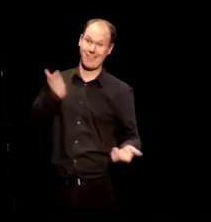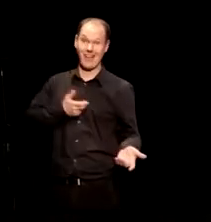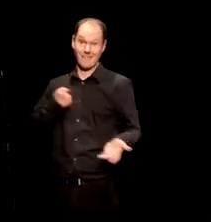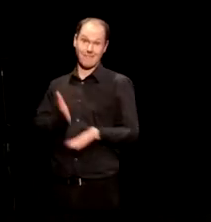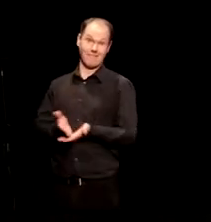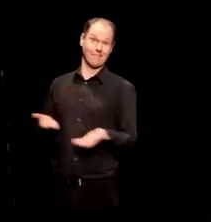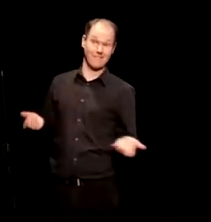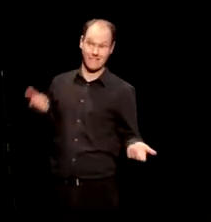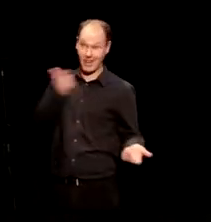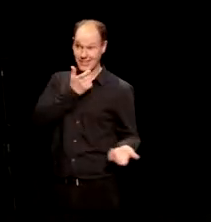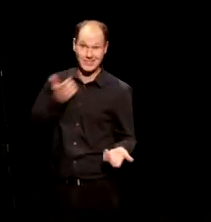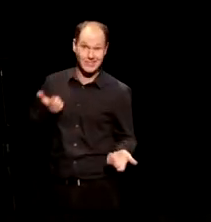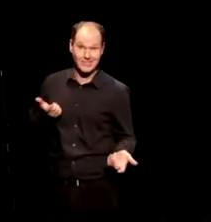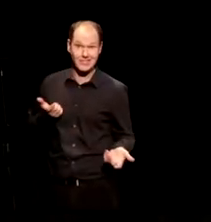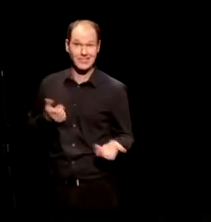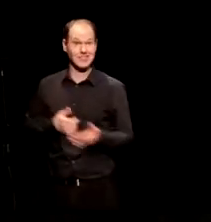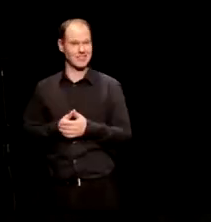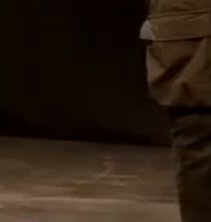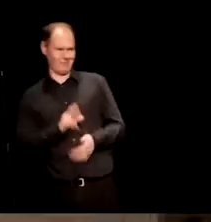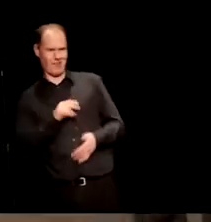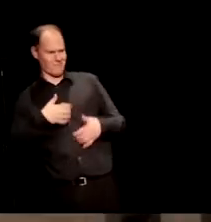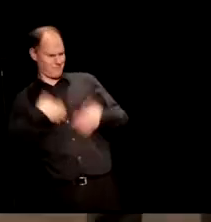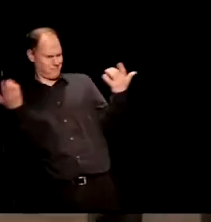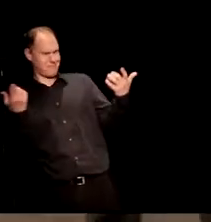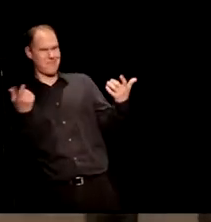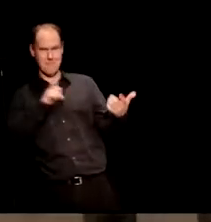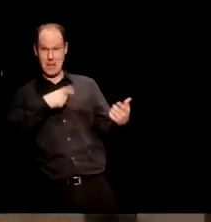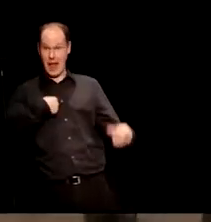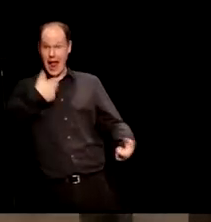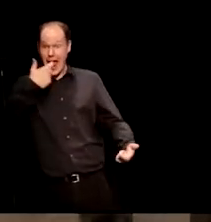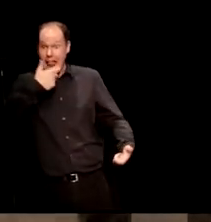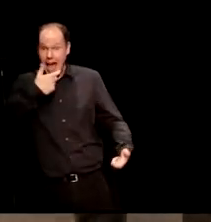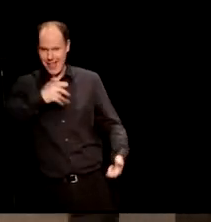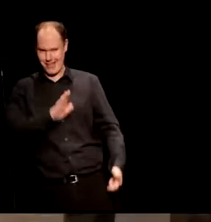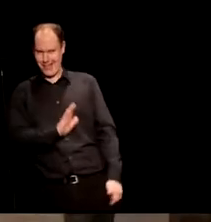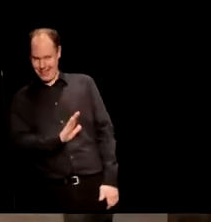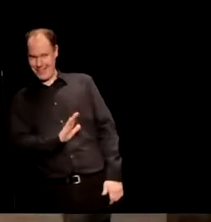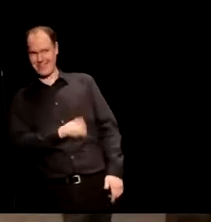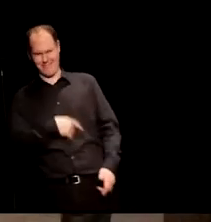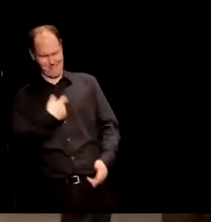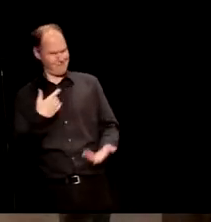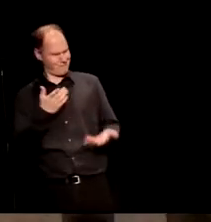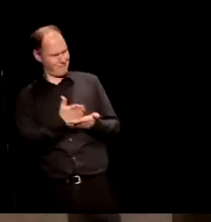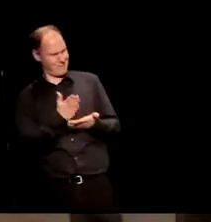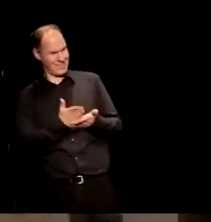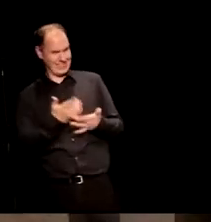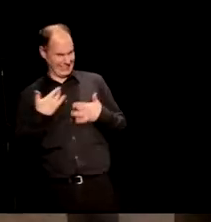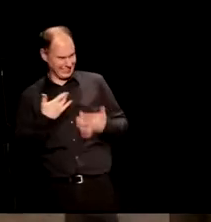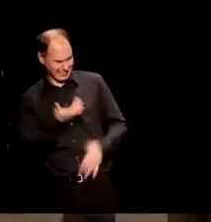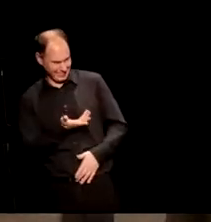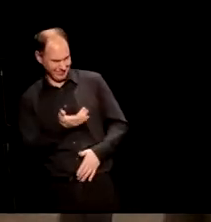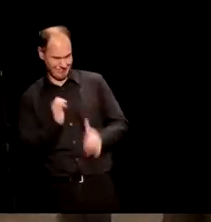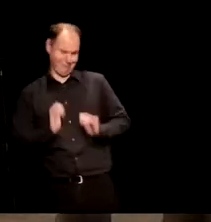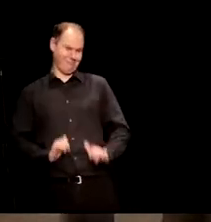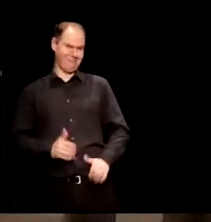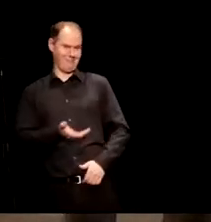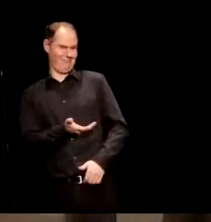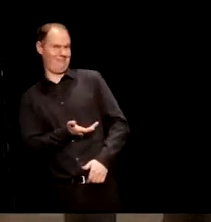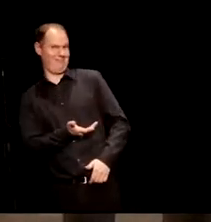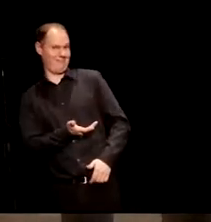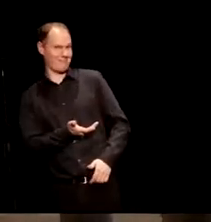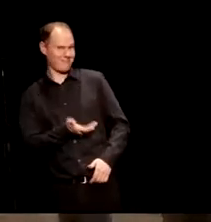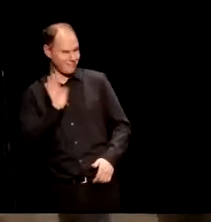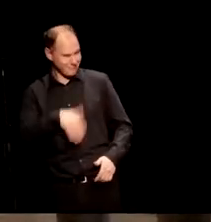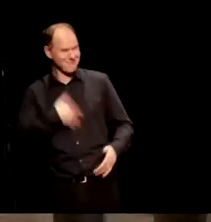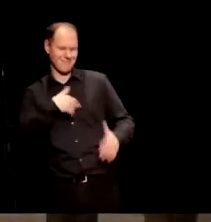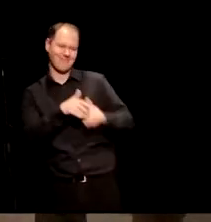Funny, ain't it? No, get mad because I laugh. But on a level, you're a sight. That coat. But you